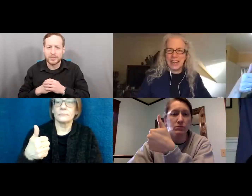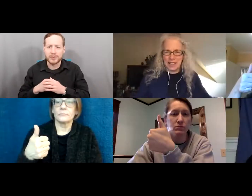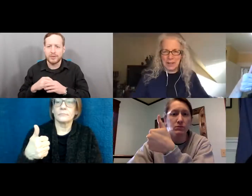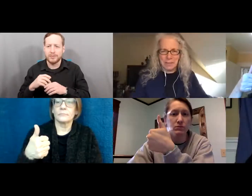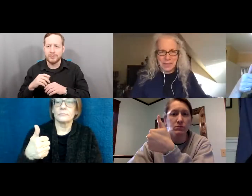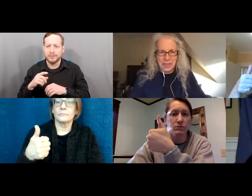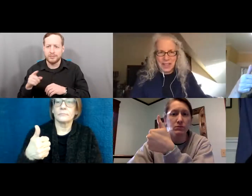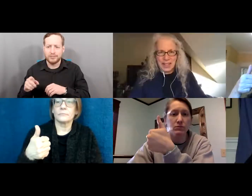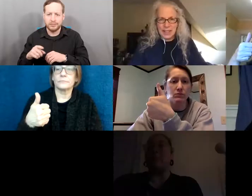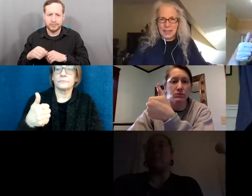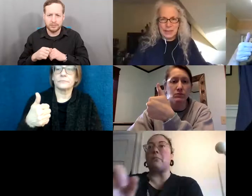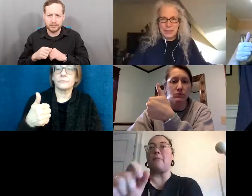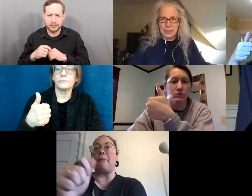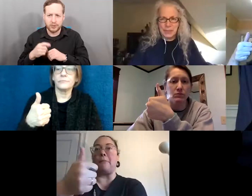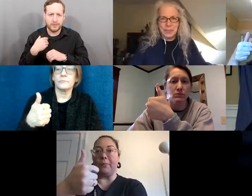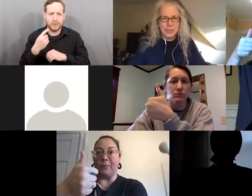abstaining.